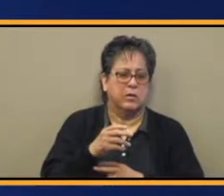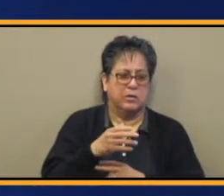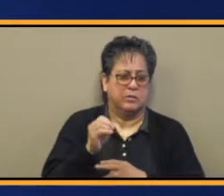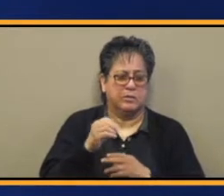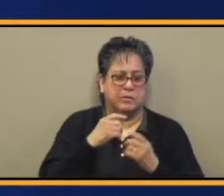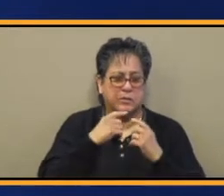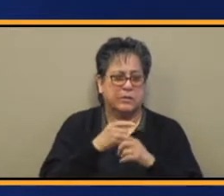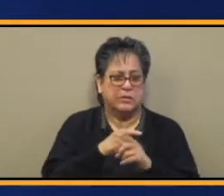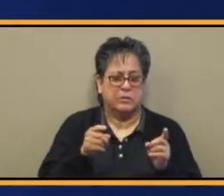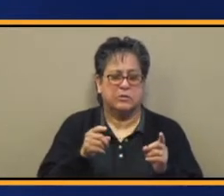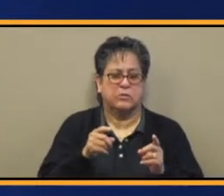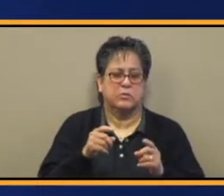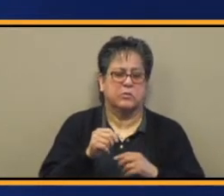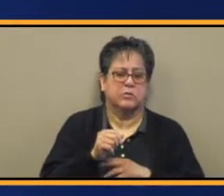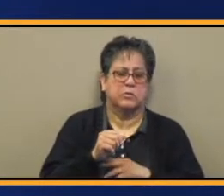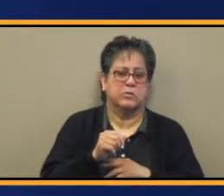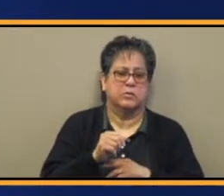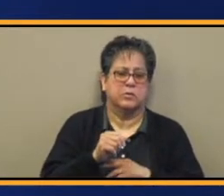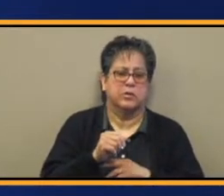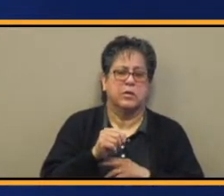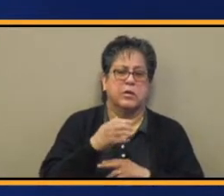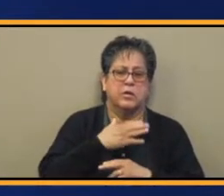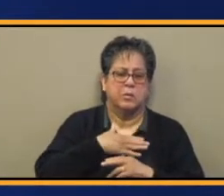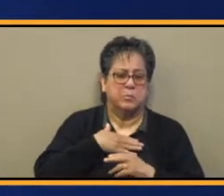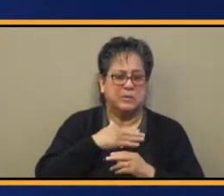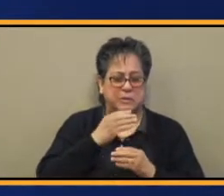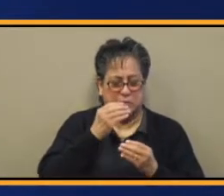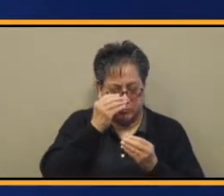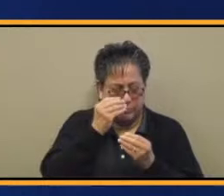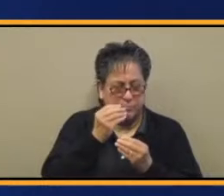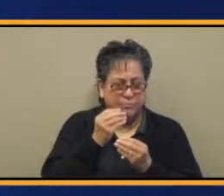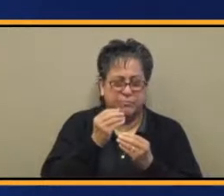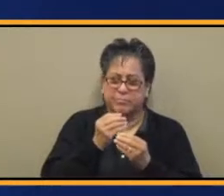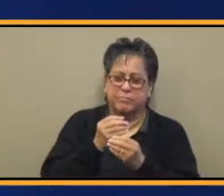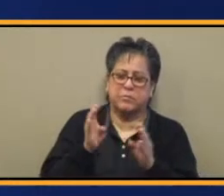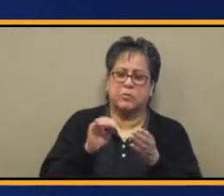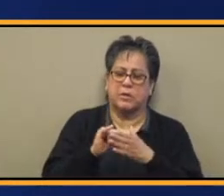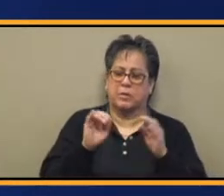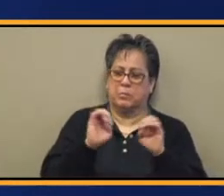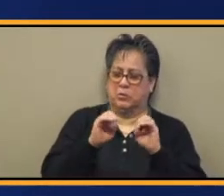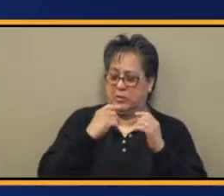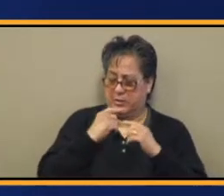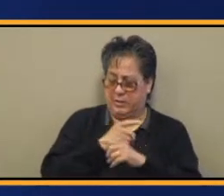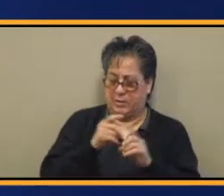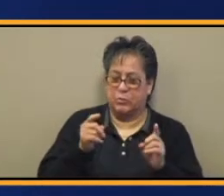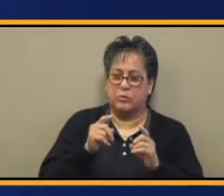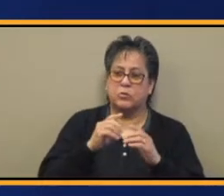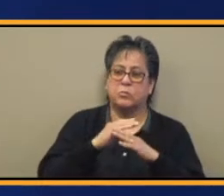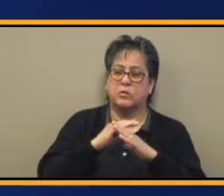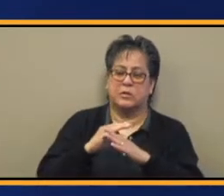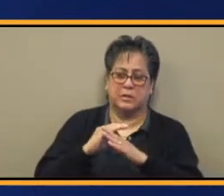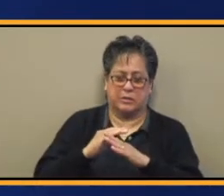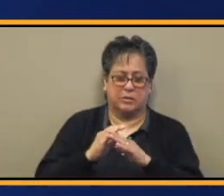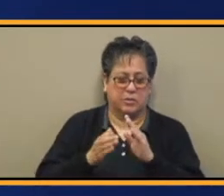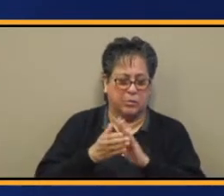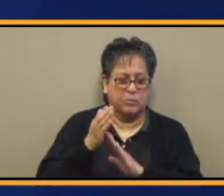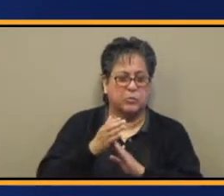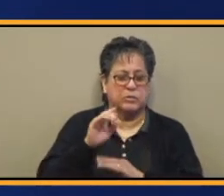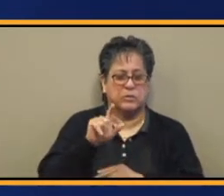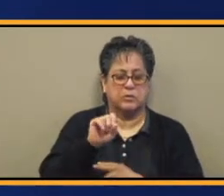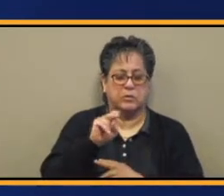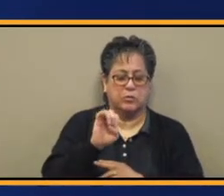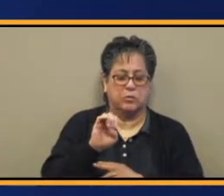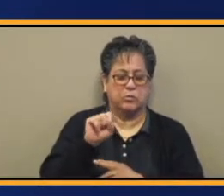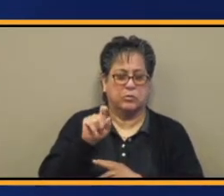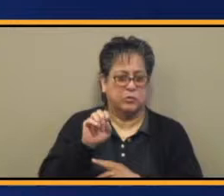declaration was put in place. Please vote no against the emergency declaration in order to cut ties with Operation Lone Star